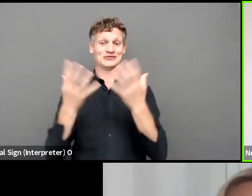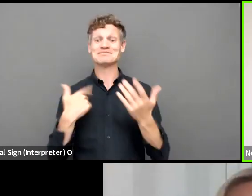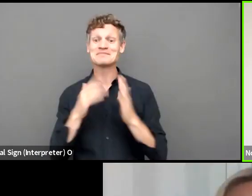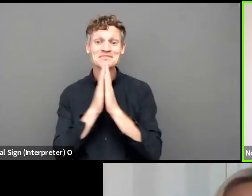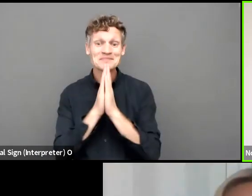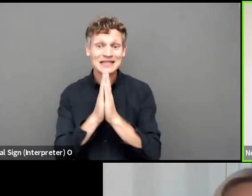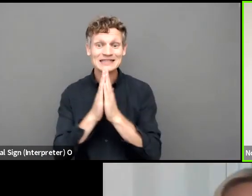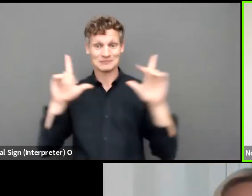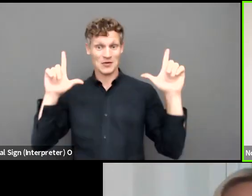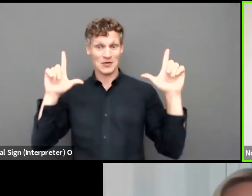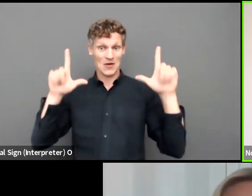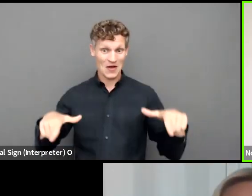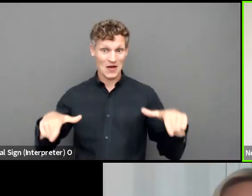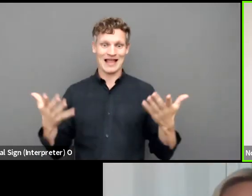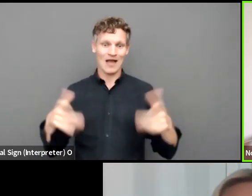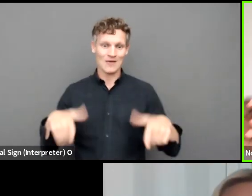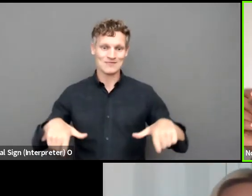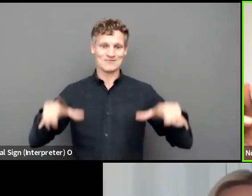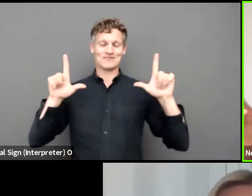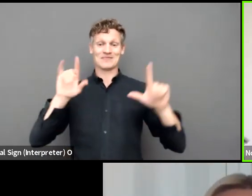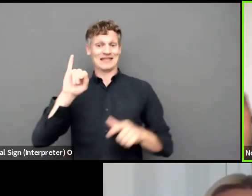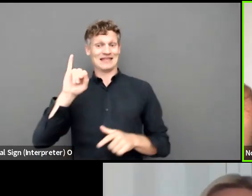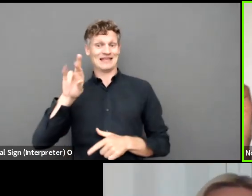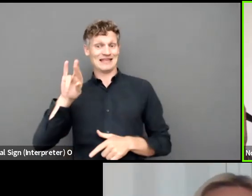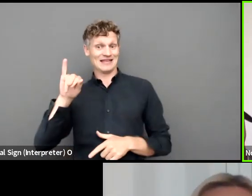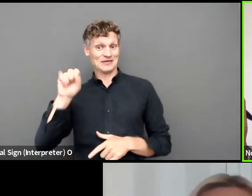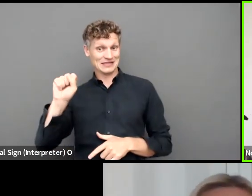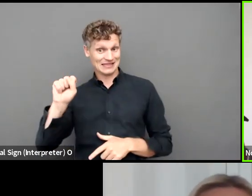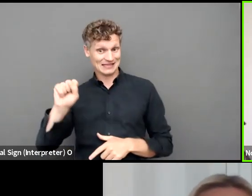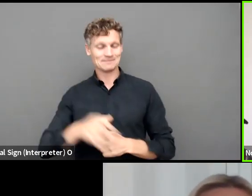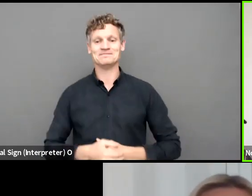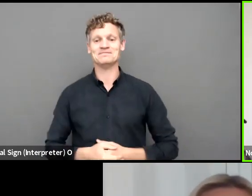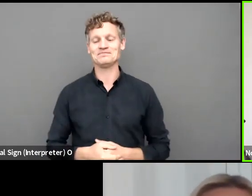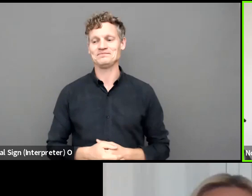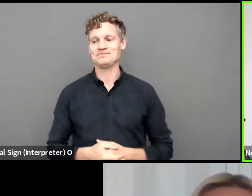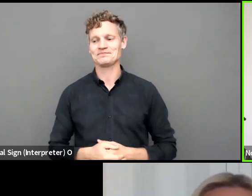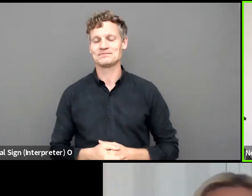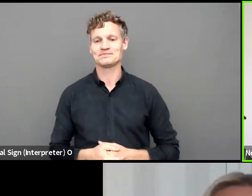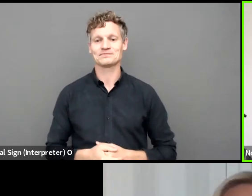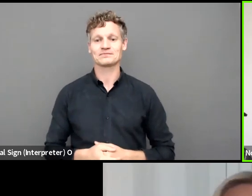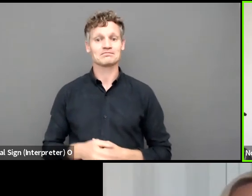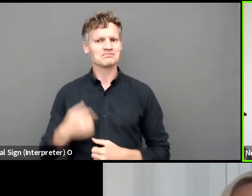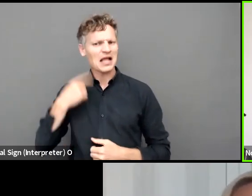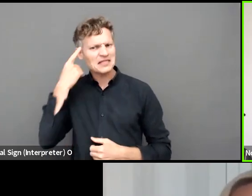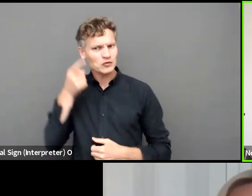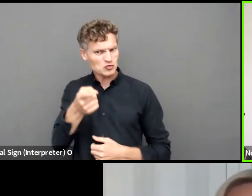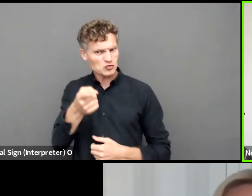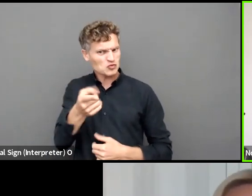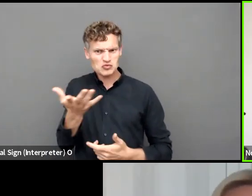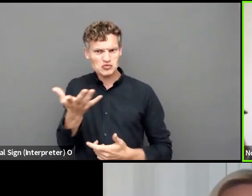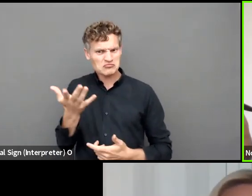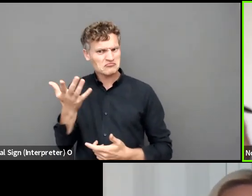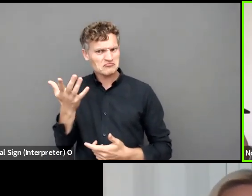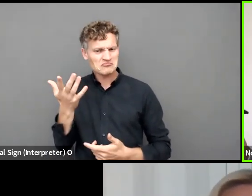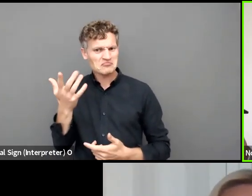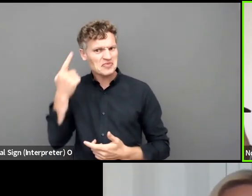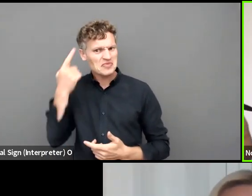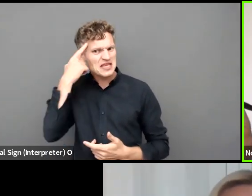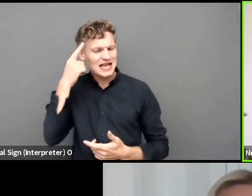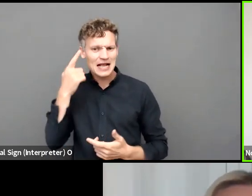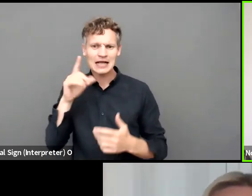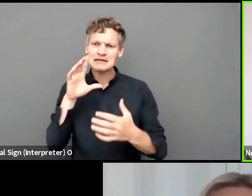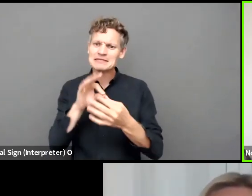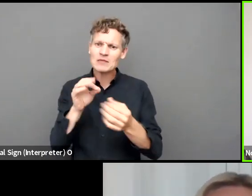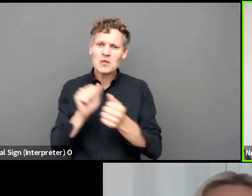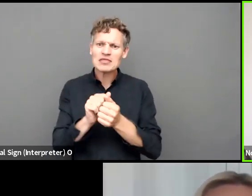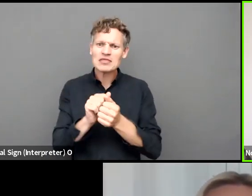let's get Iris's video on. Iris, I'm sure you have some thoughts on the nudging, idea. So